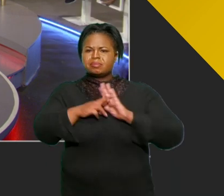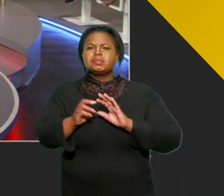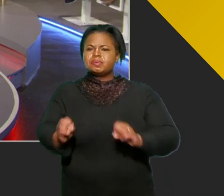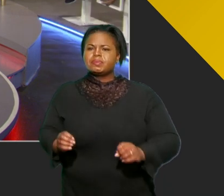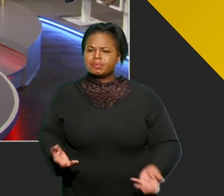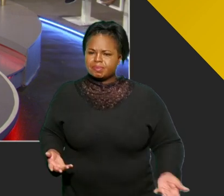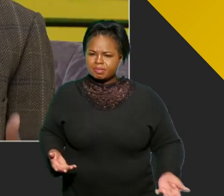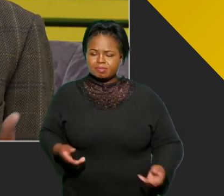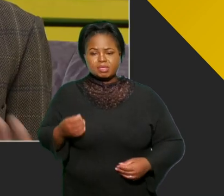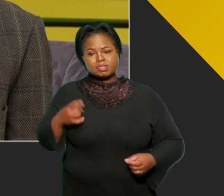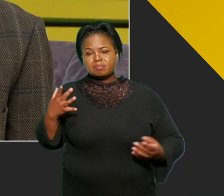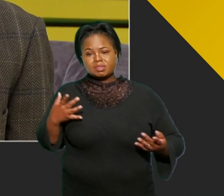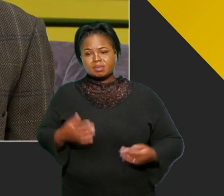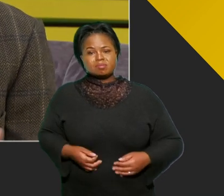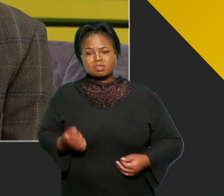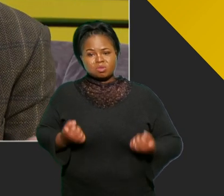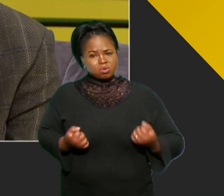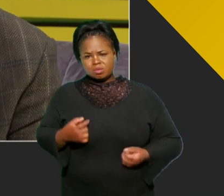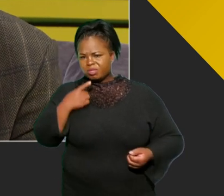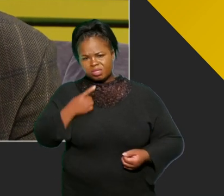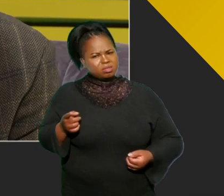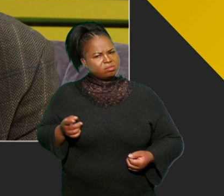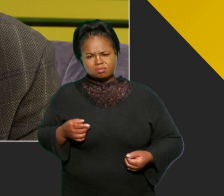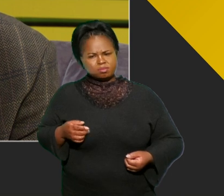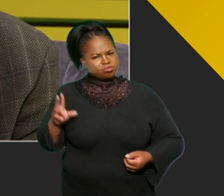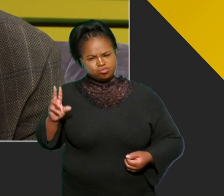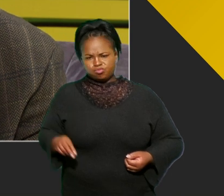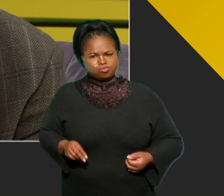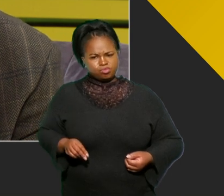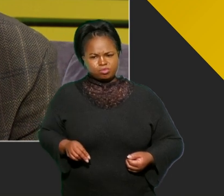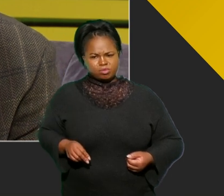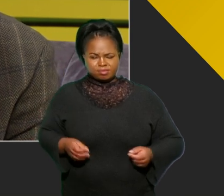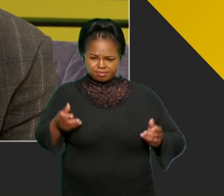her. Sometimes in court, I stood up and say, with due respect, my lord,